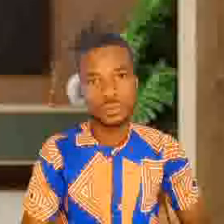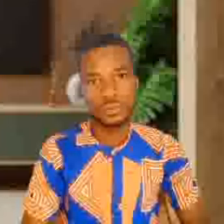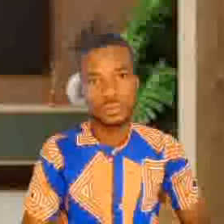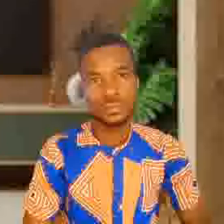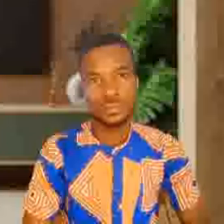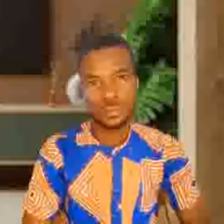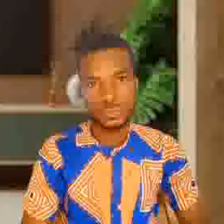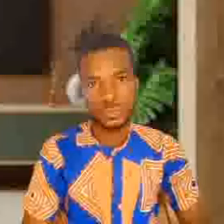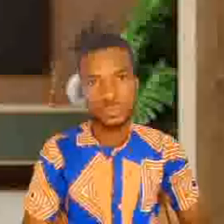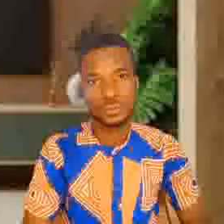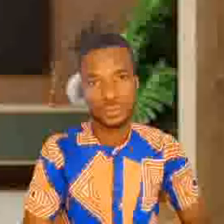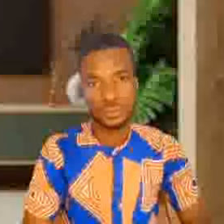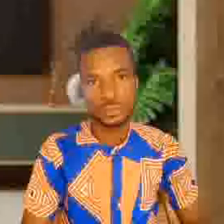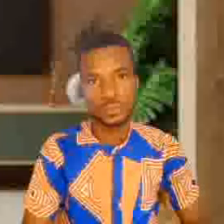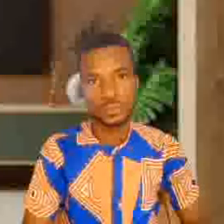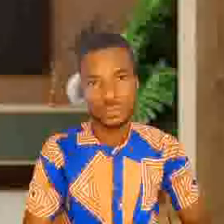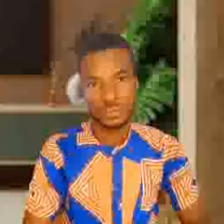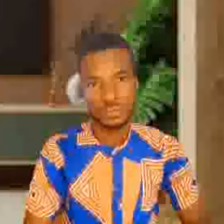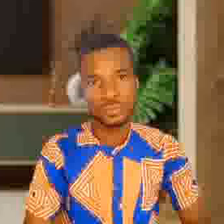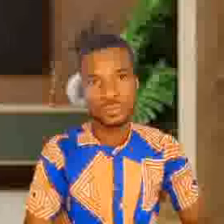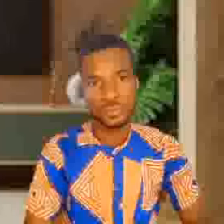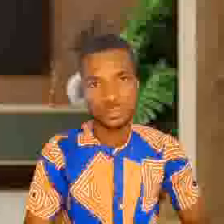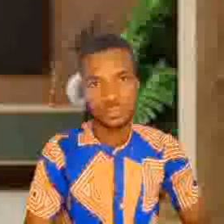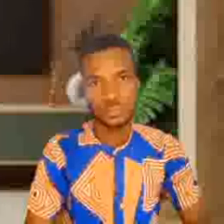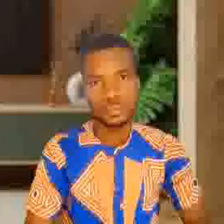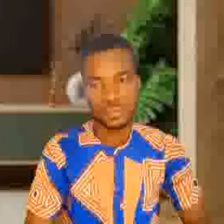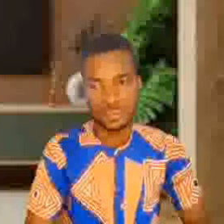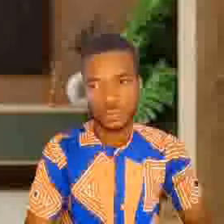So when I come back from work, sometimes I come back from work by 5.